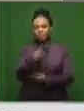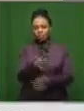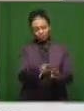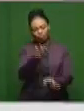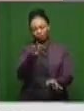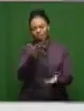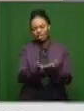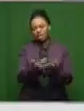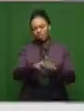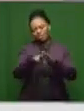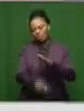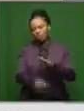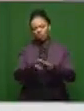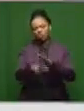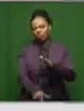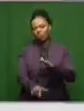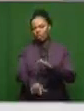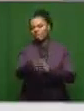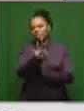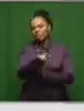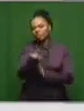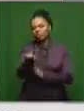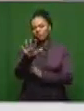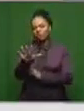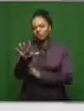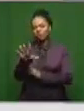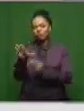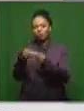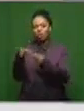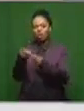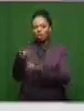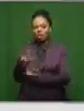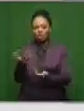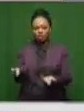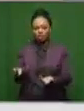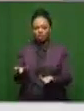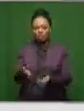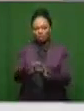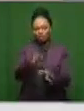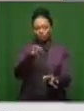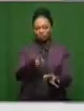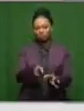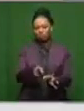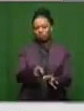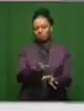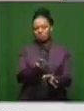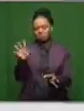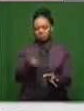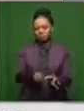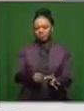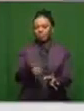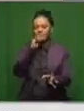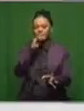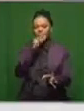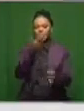be produced for as low as three to five dollars per dose. If we get there that would be really wonderful because then we could you know